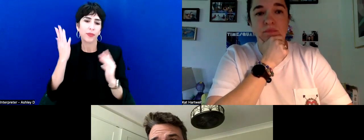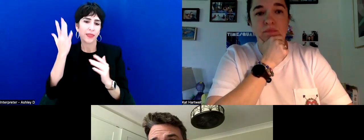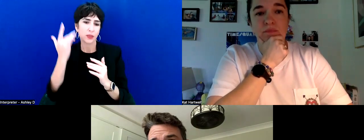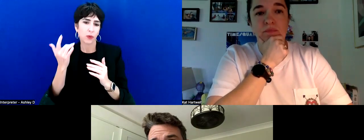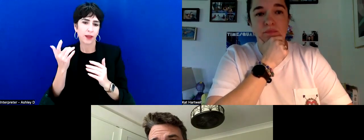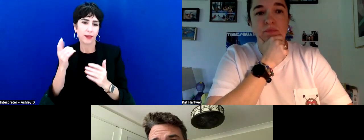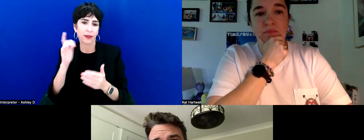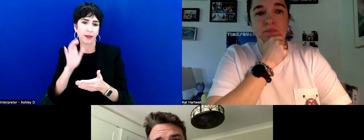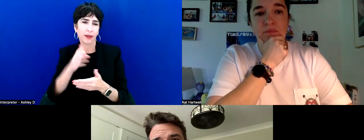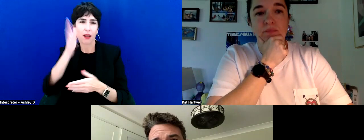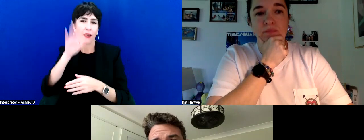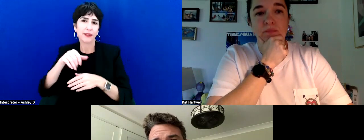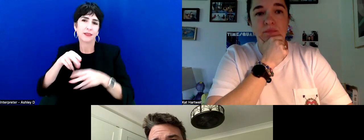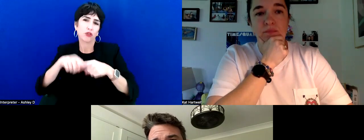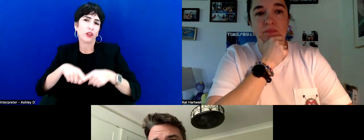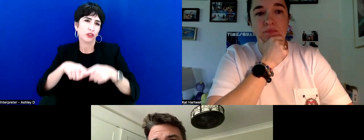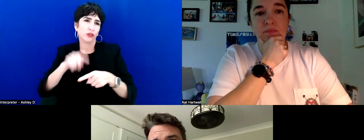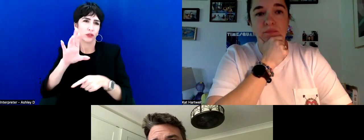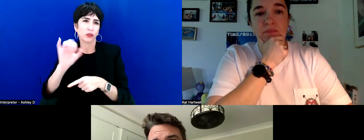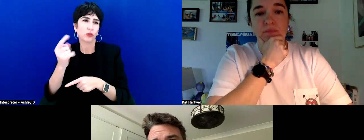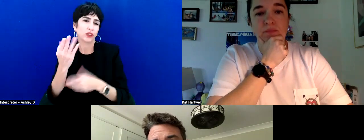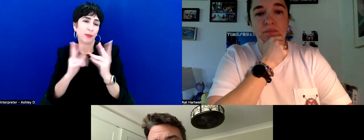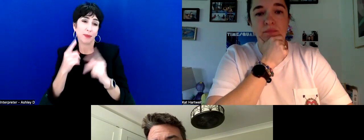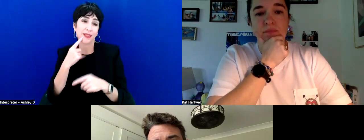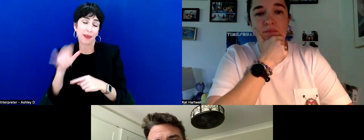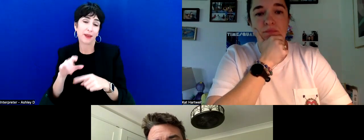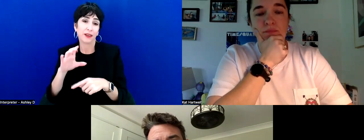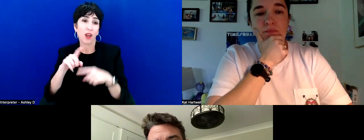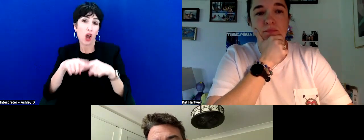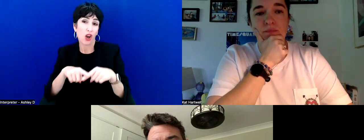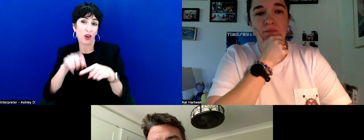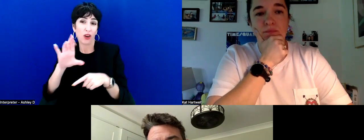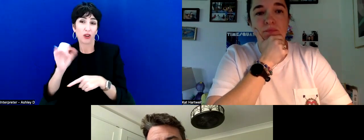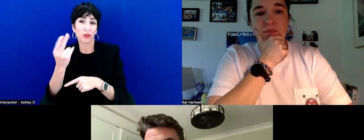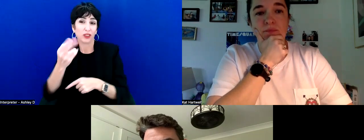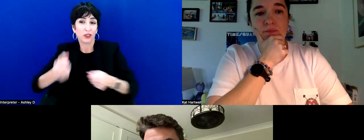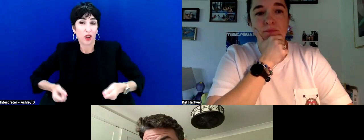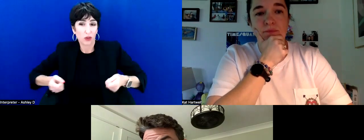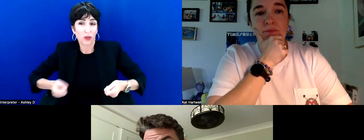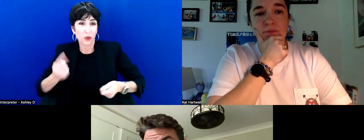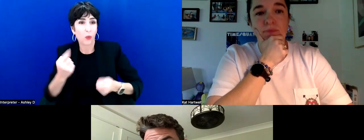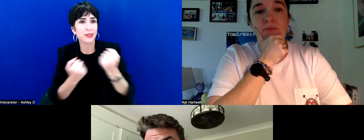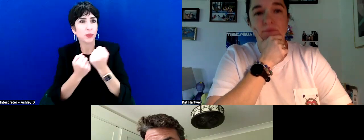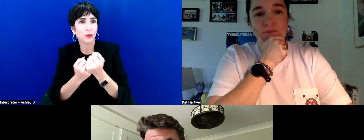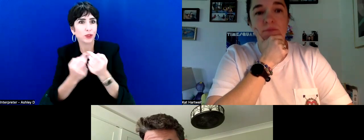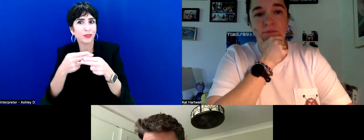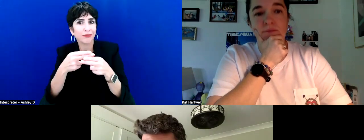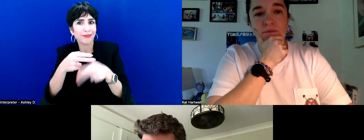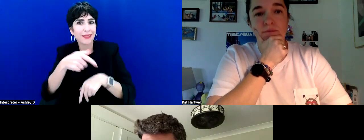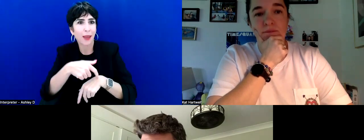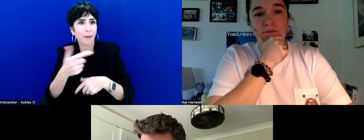God, because it's a crutch. But I don't know, a crutch is only good for holding you up for so long, because